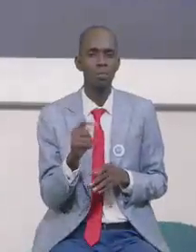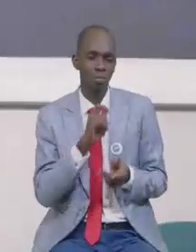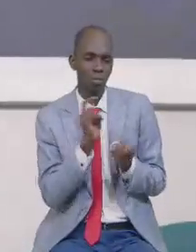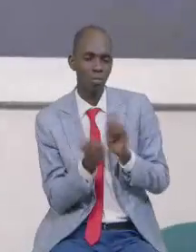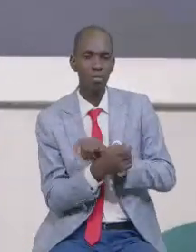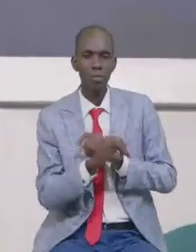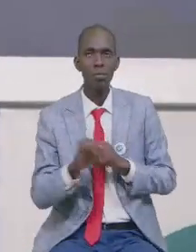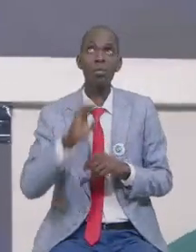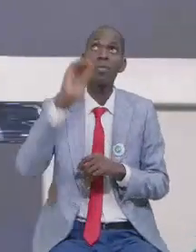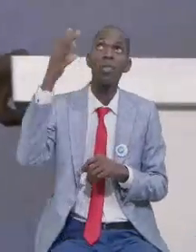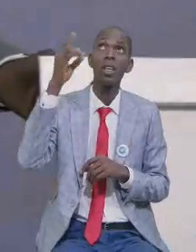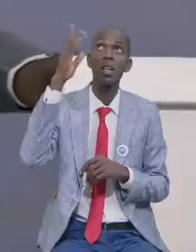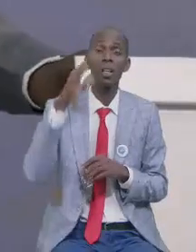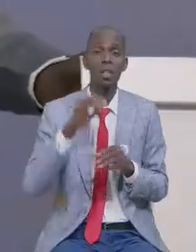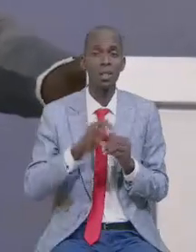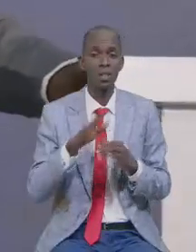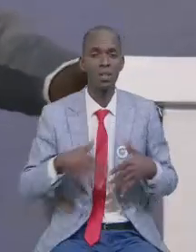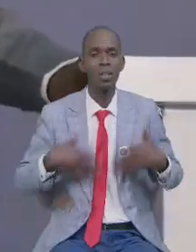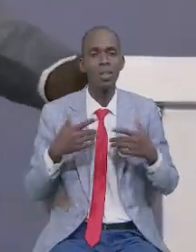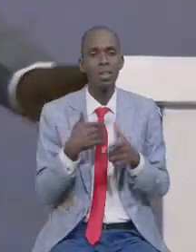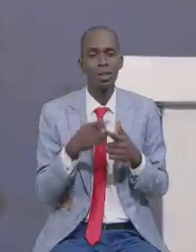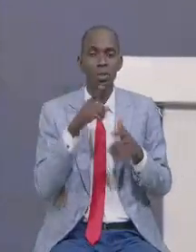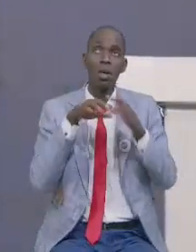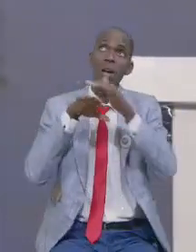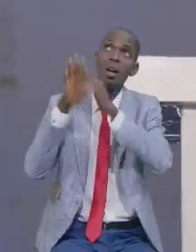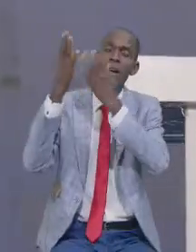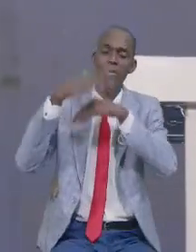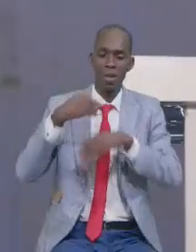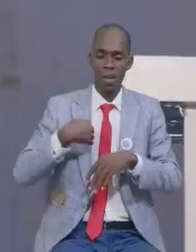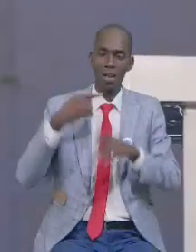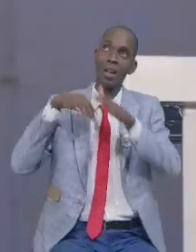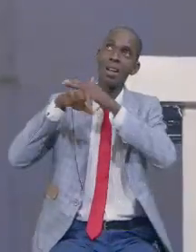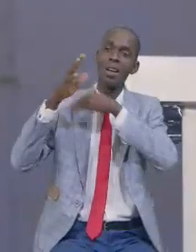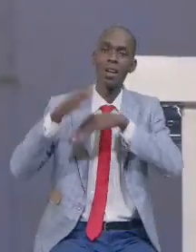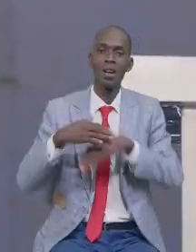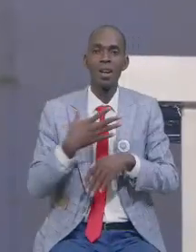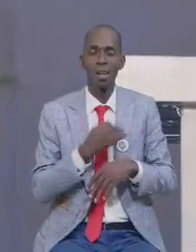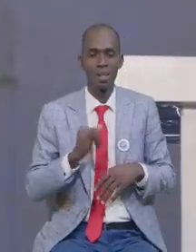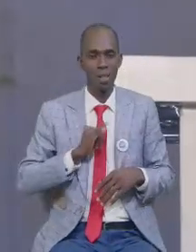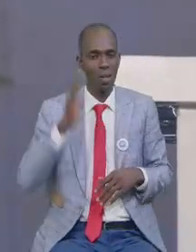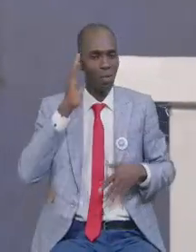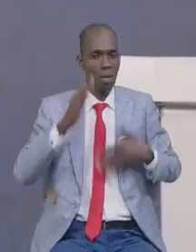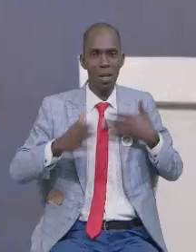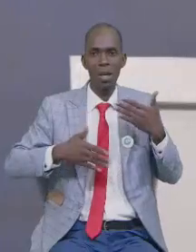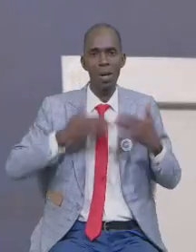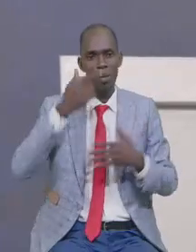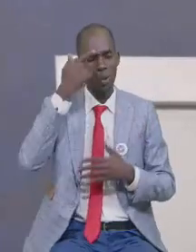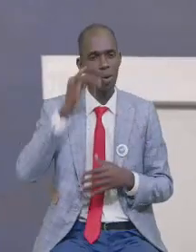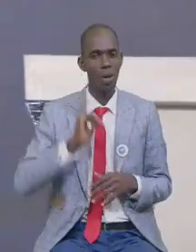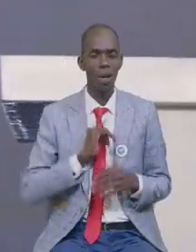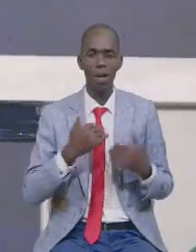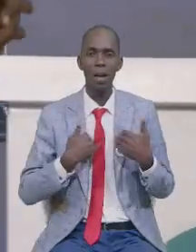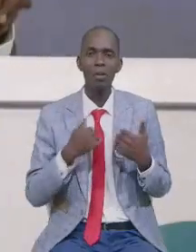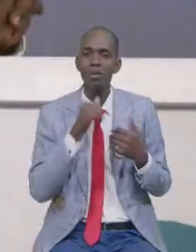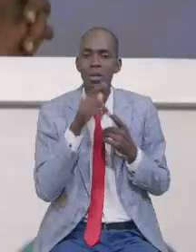of God in your life, then you get to heaven. I get to heaven and I'll rejoice because I have not run